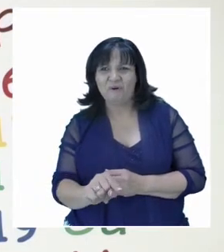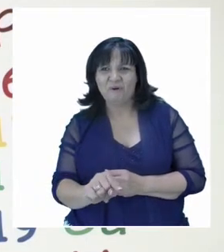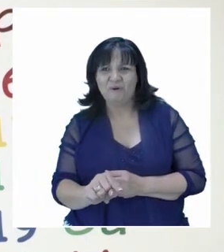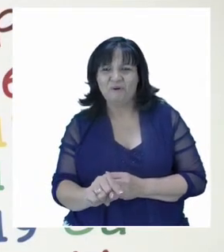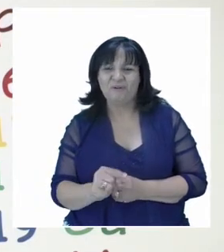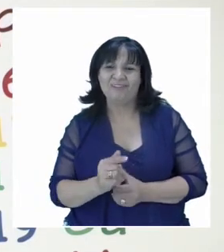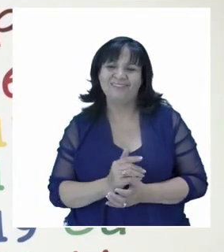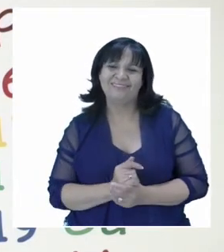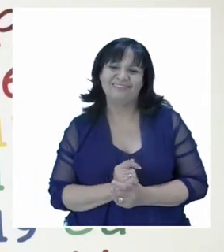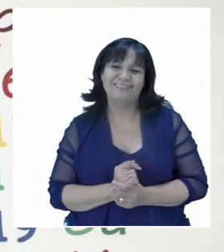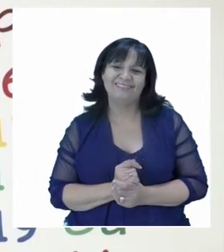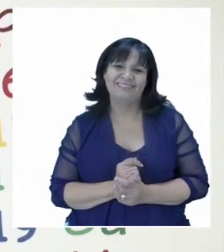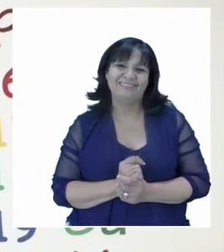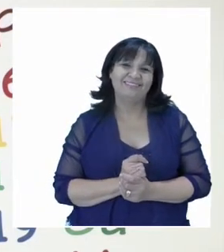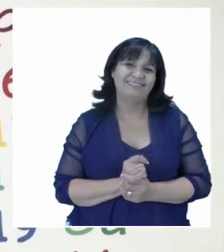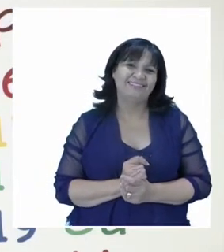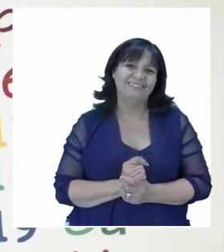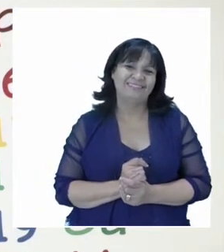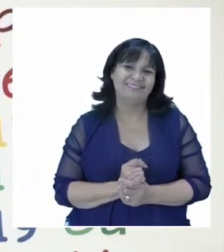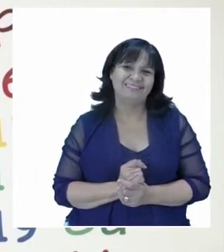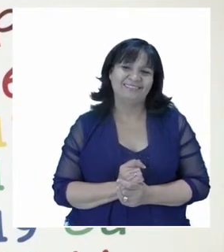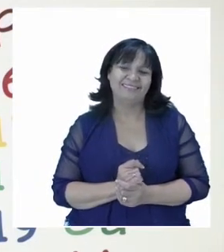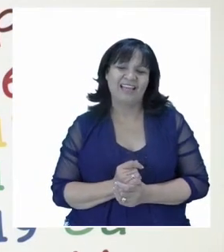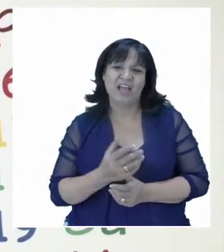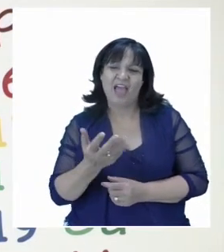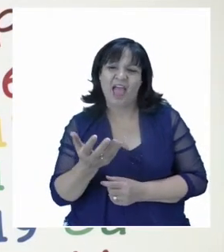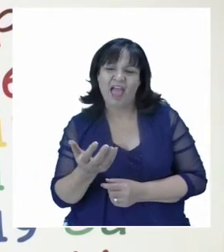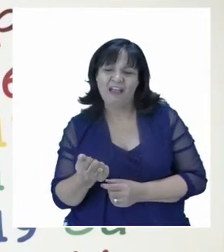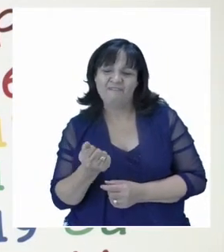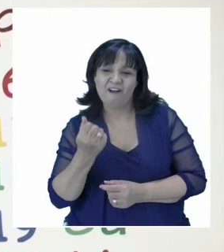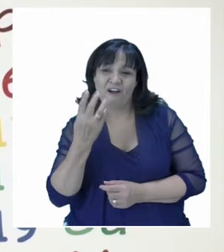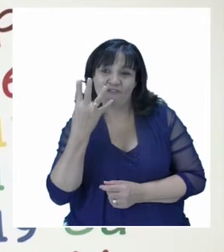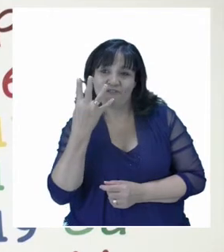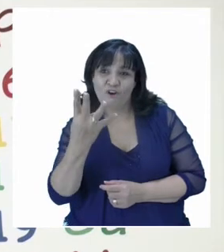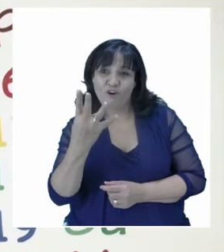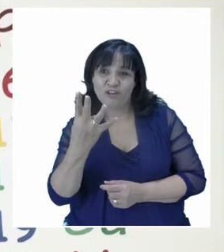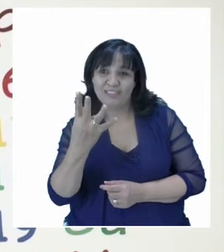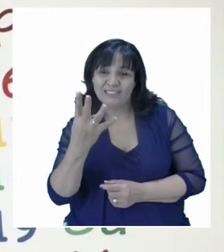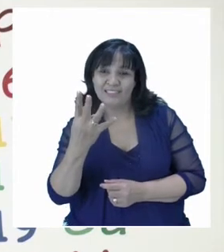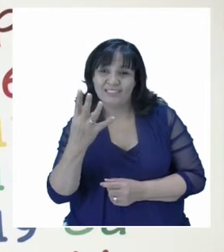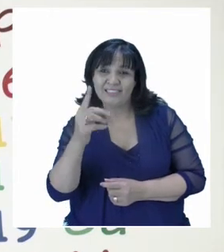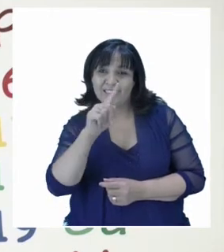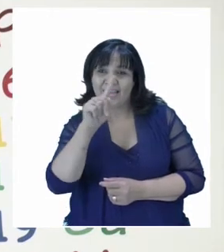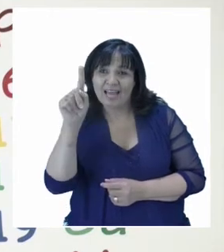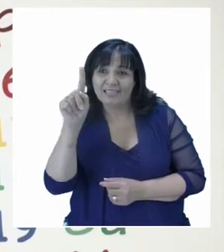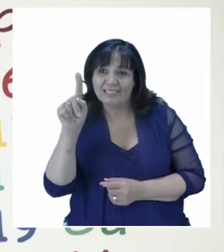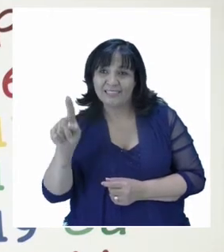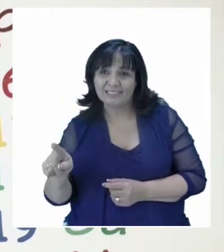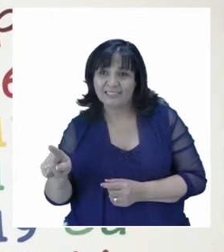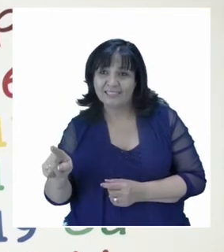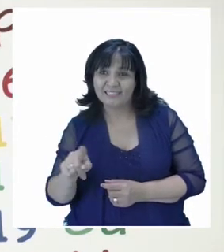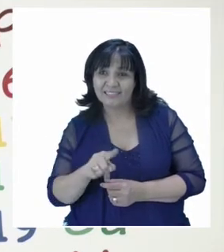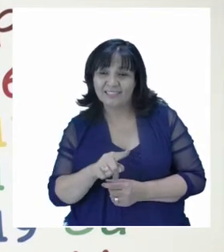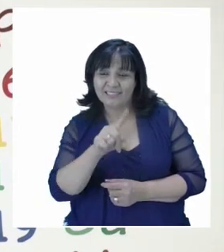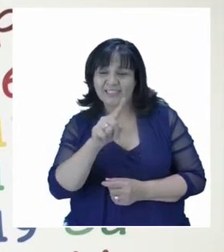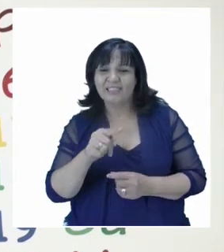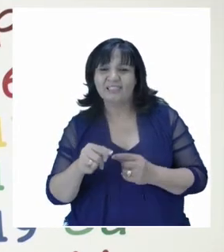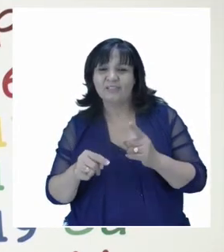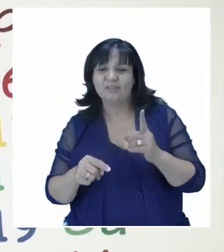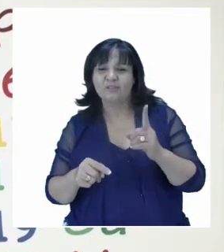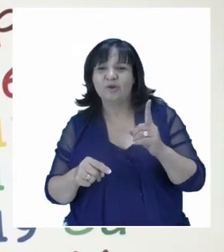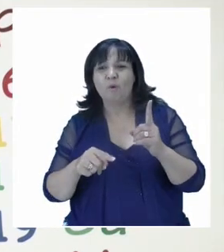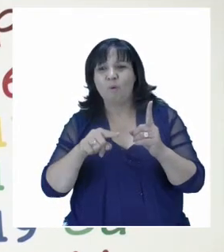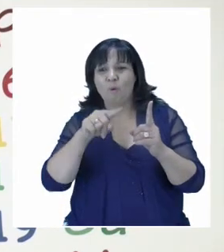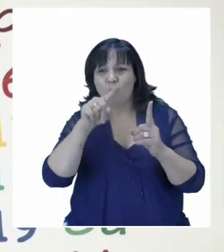4. And it has its sides. Let's count them together. 1,